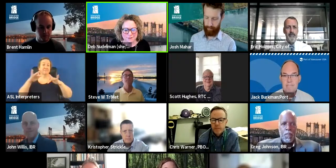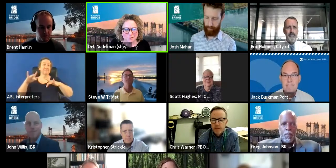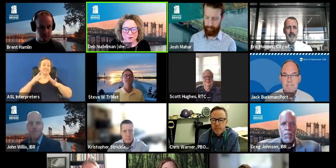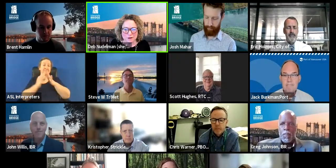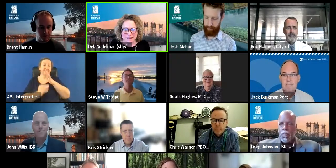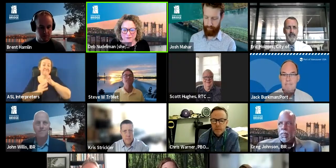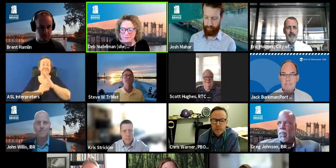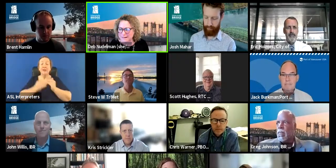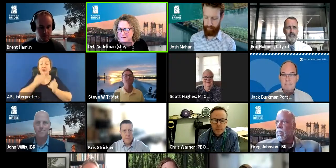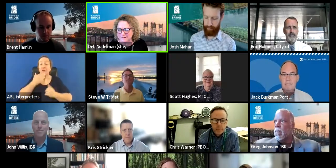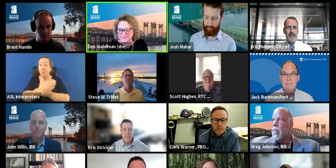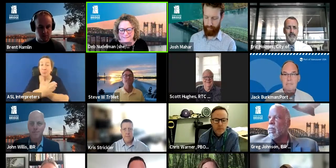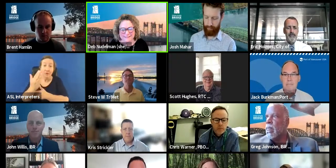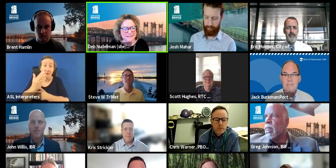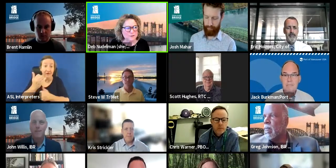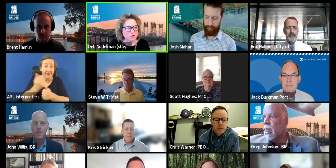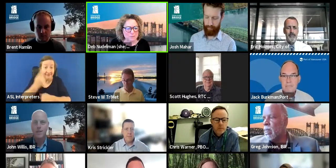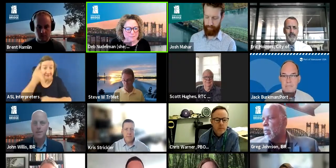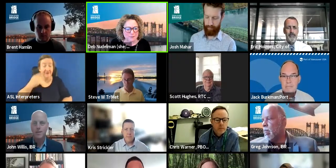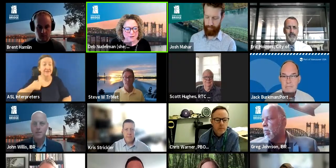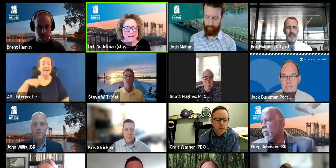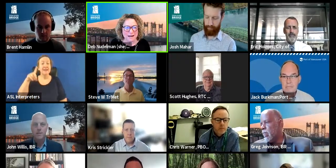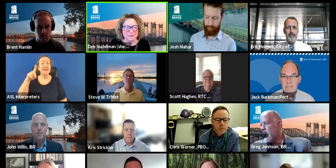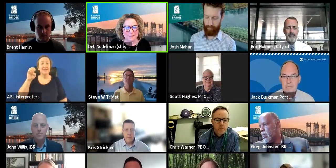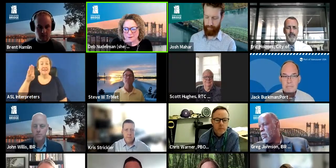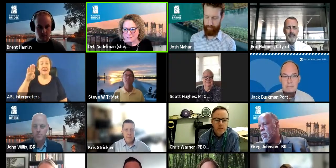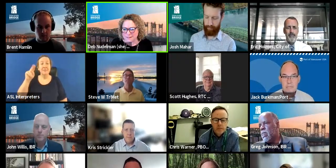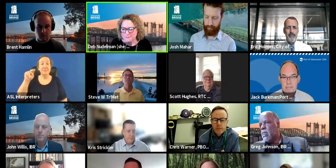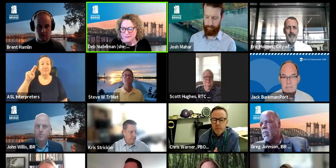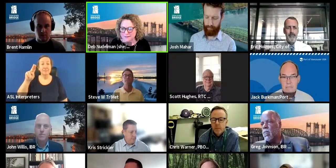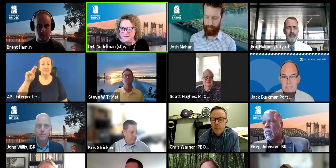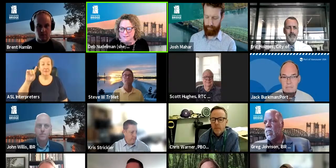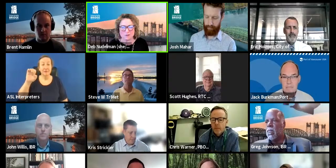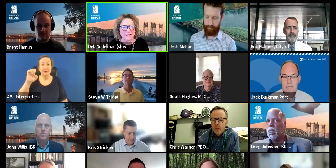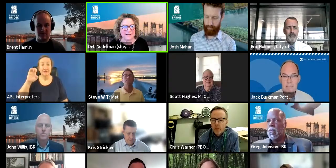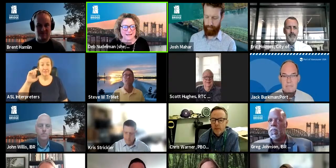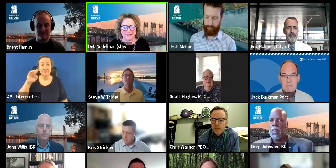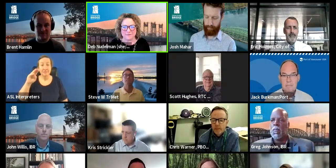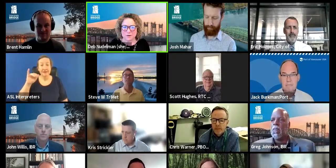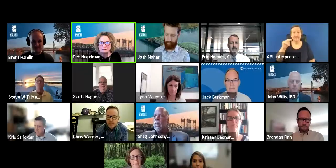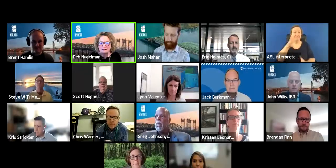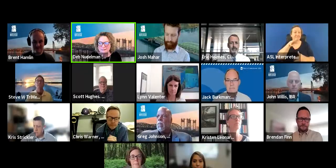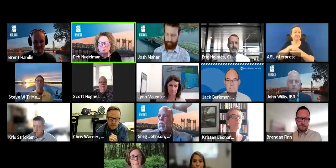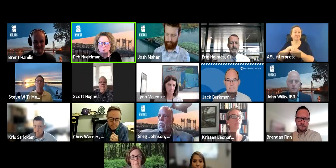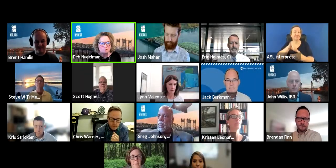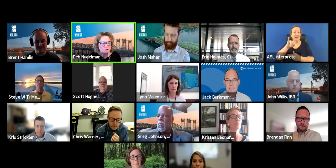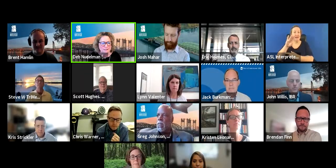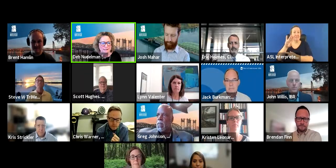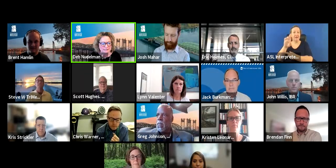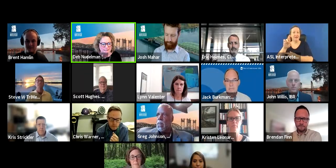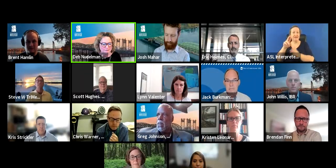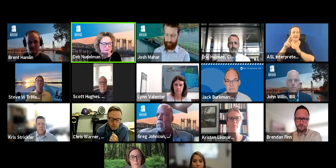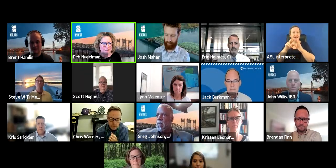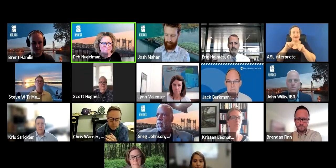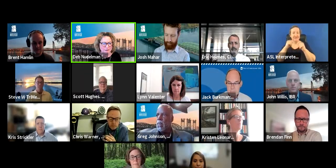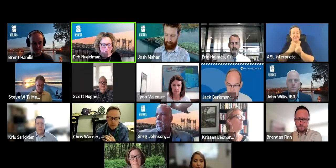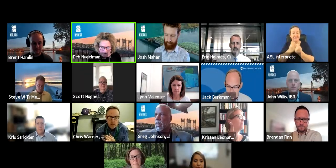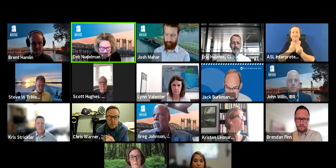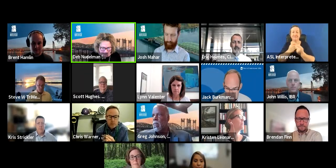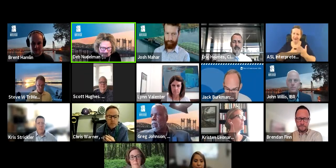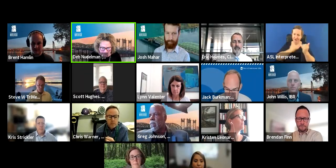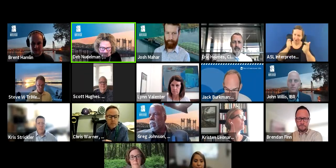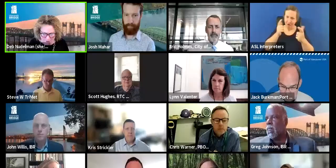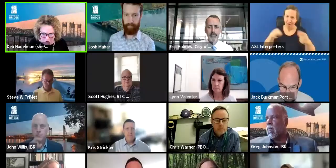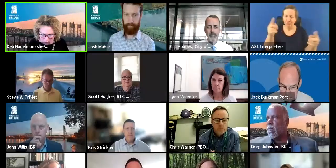Awesome. Good morning, everybody. This is Deb Noodleman, part of the IBR team. So glad to have you with us. Hope you're all staying safe and